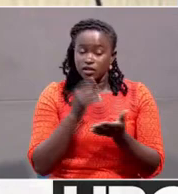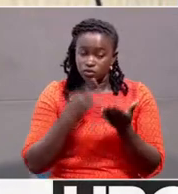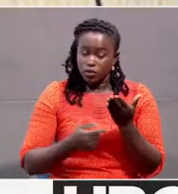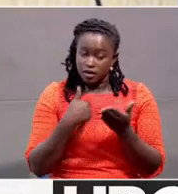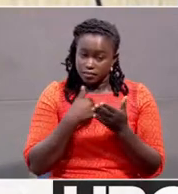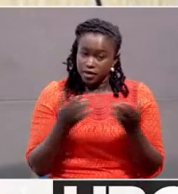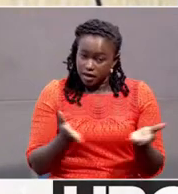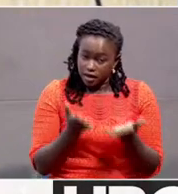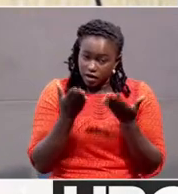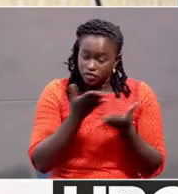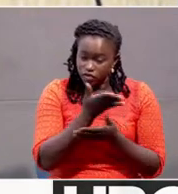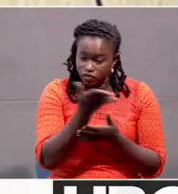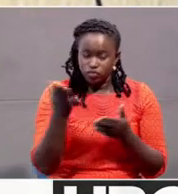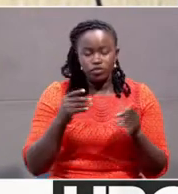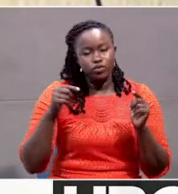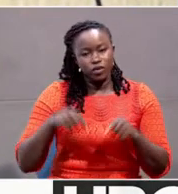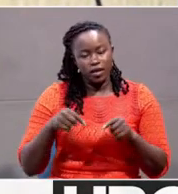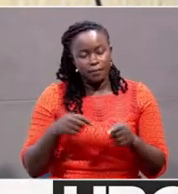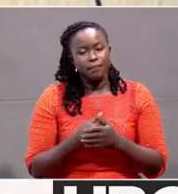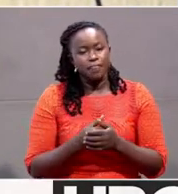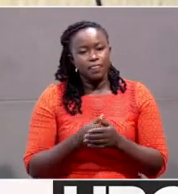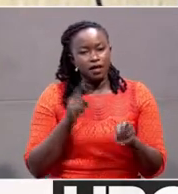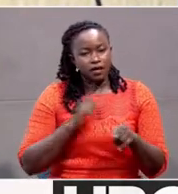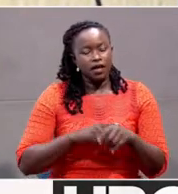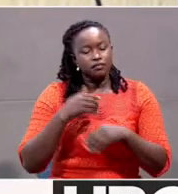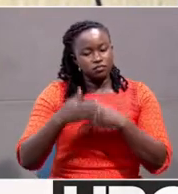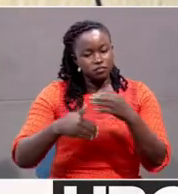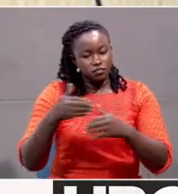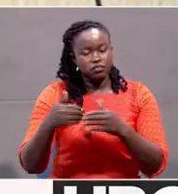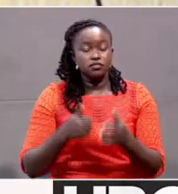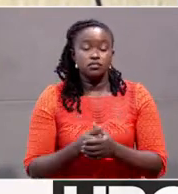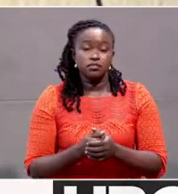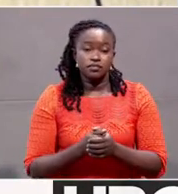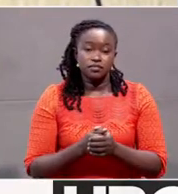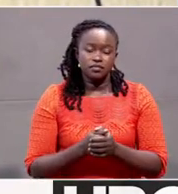you today as you move forward.